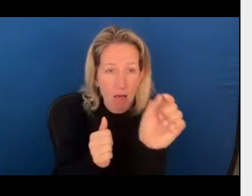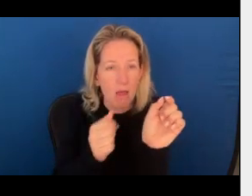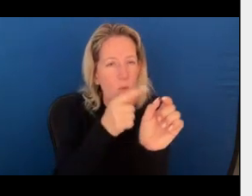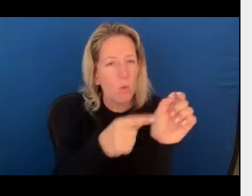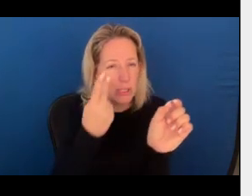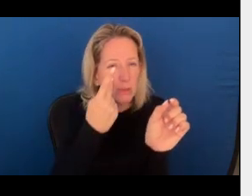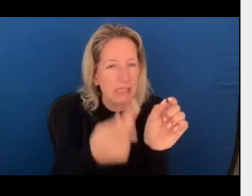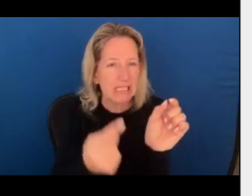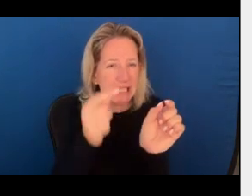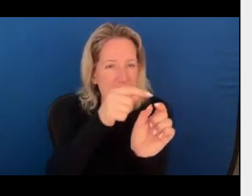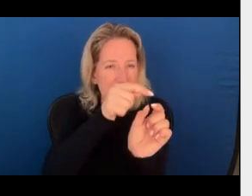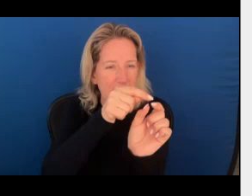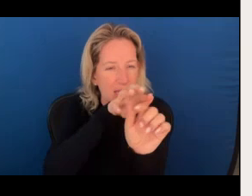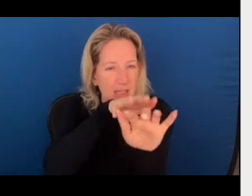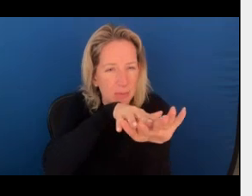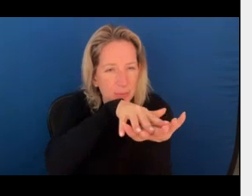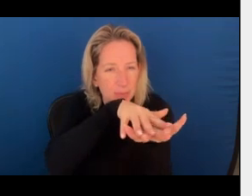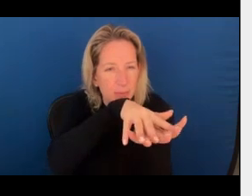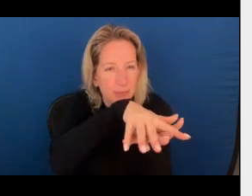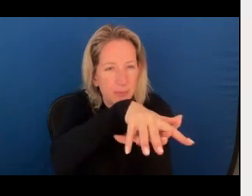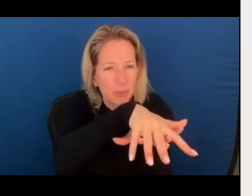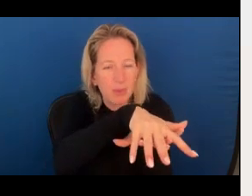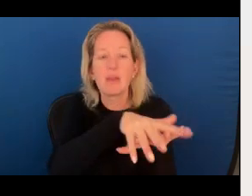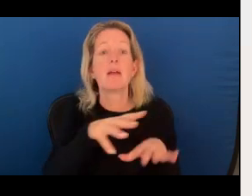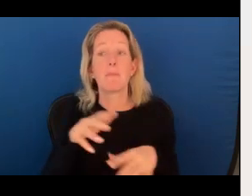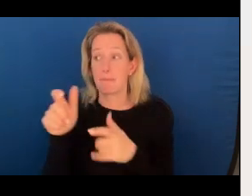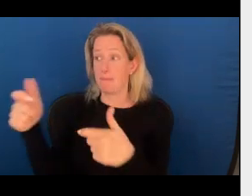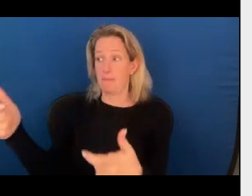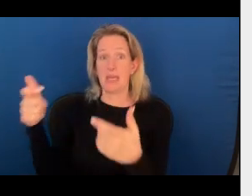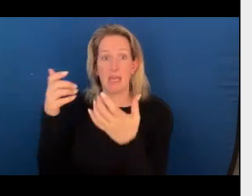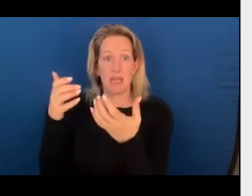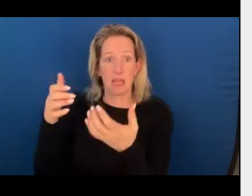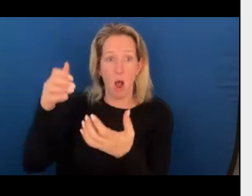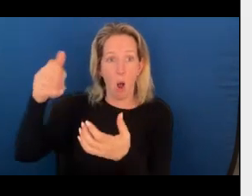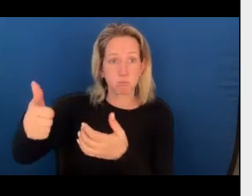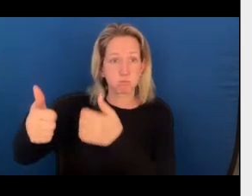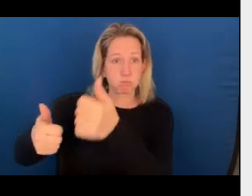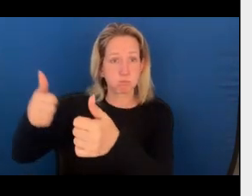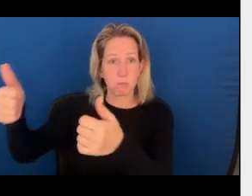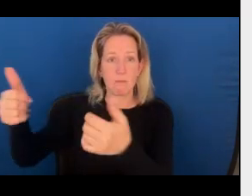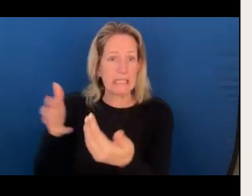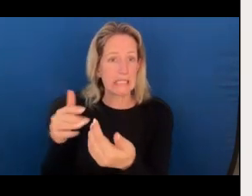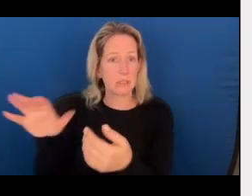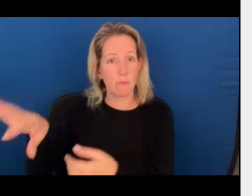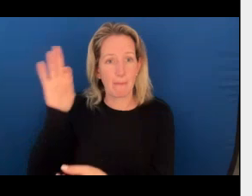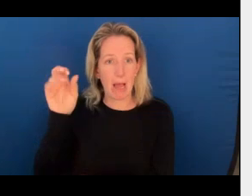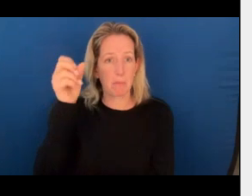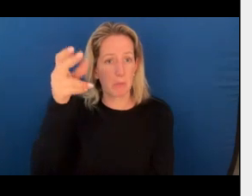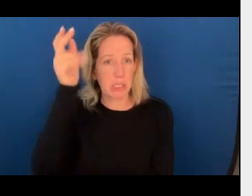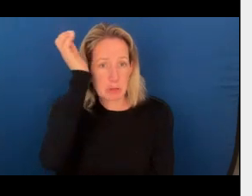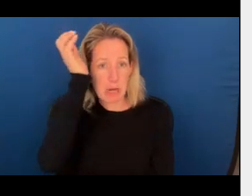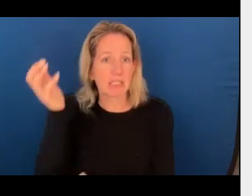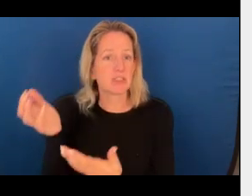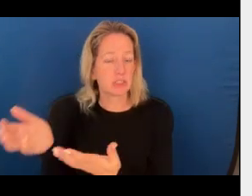so helping them to identify beyond just the big pieces that we see that we can pick up and put in the trash. Next